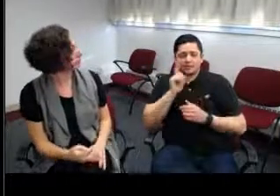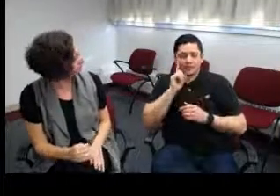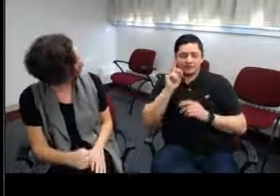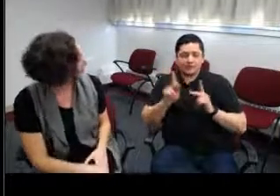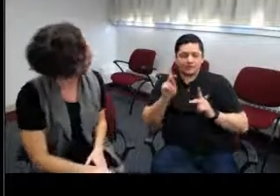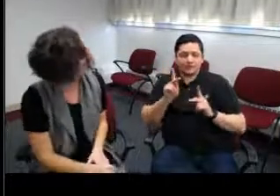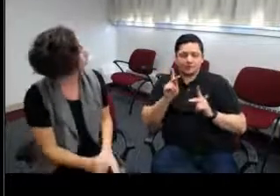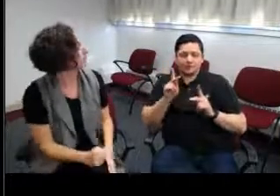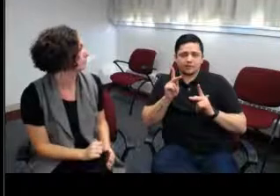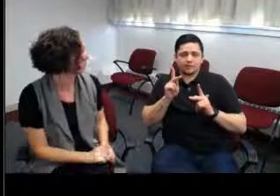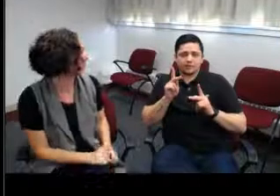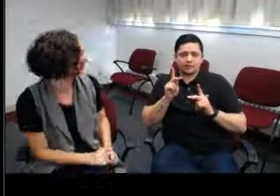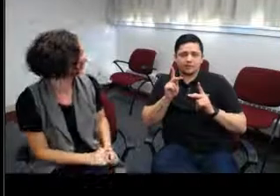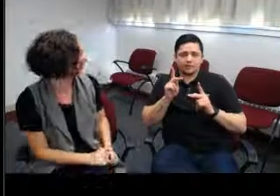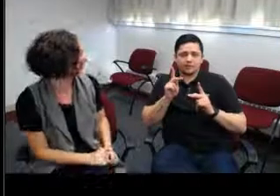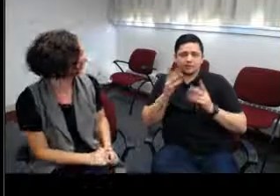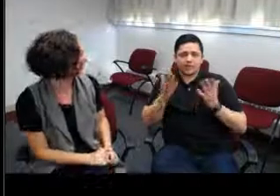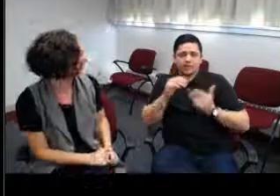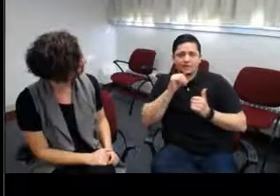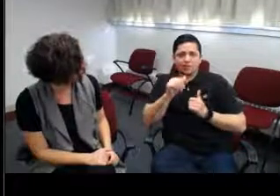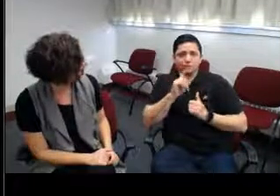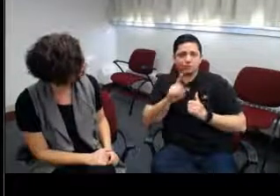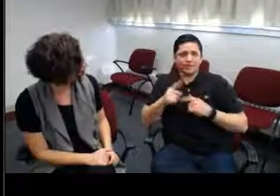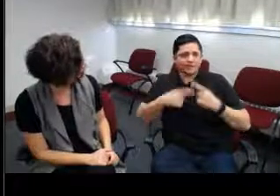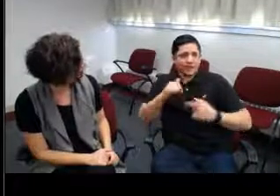and match their needs. Yes.